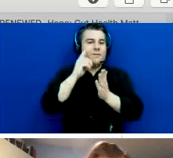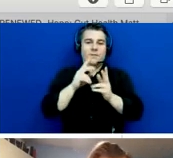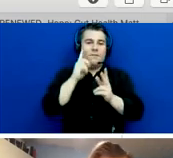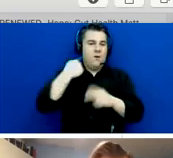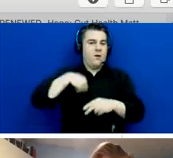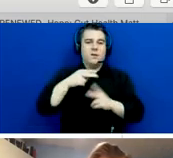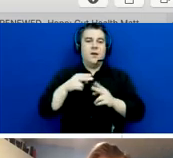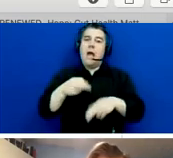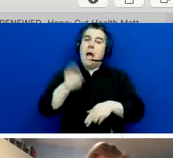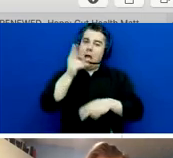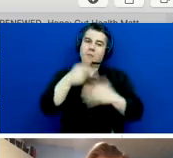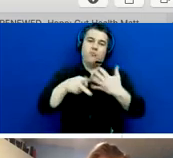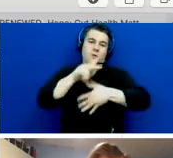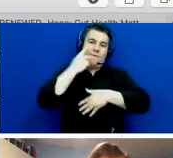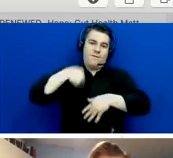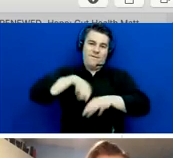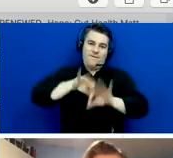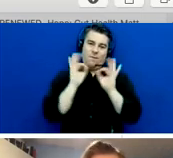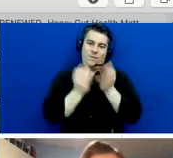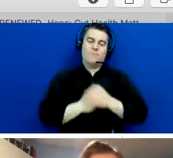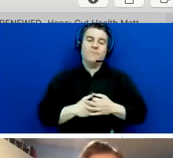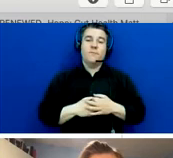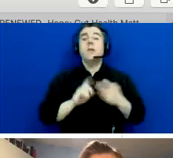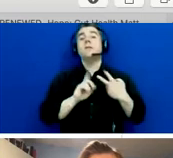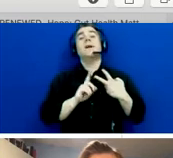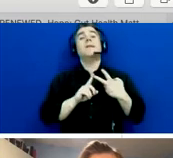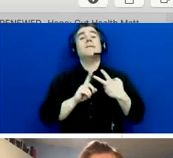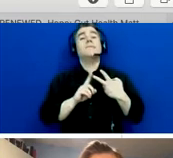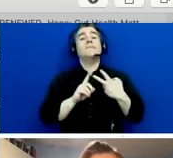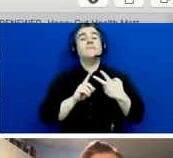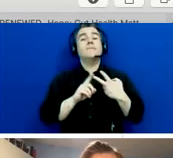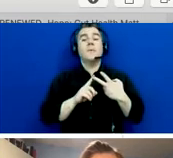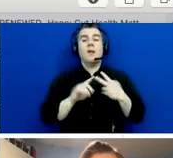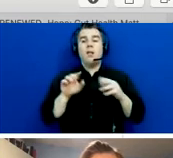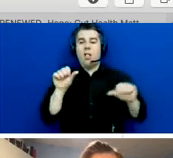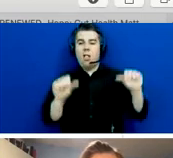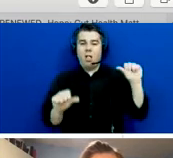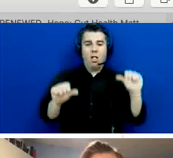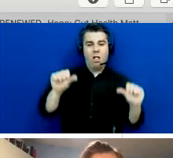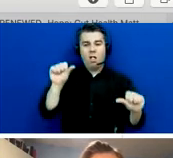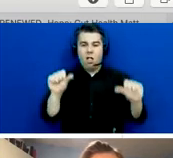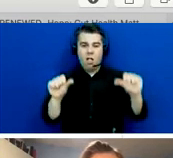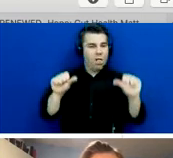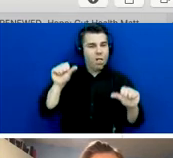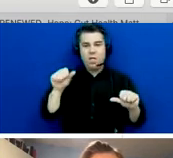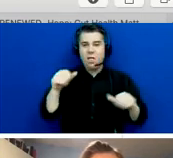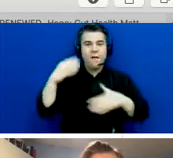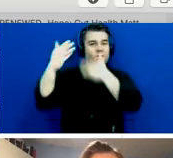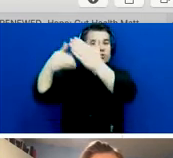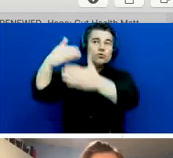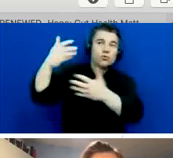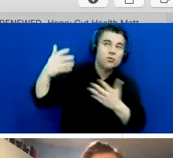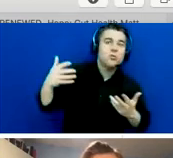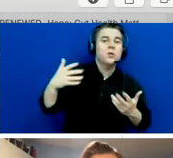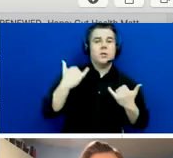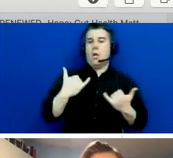priority for our family. And then secondly, because of uncertain future, I think now is the best